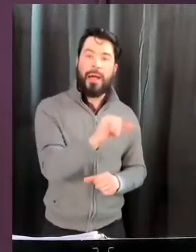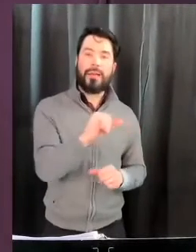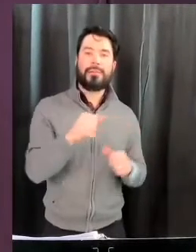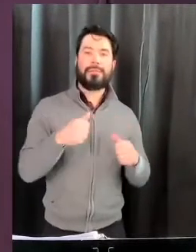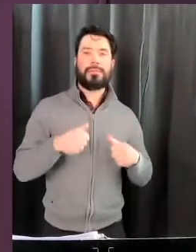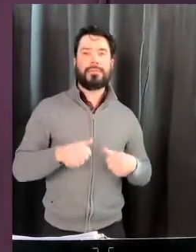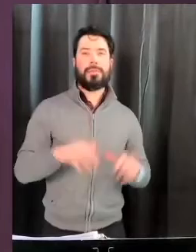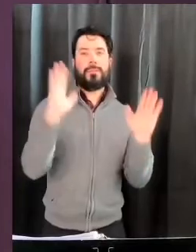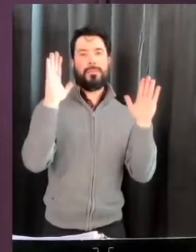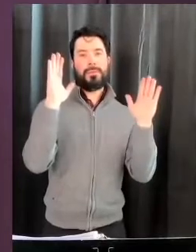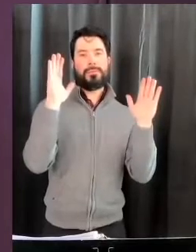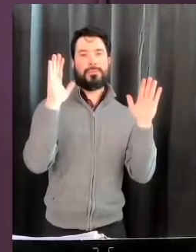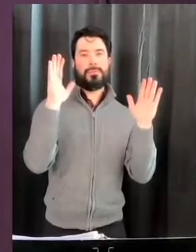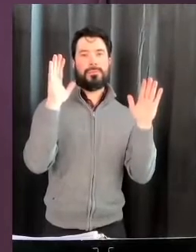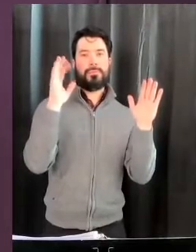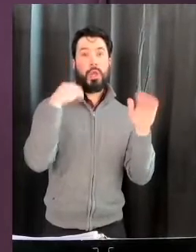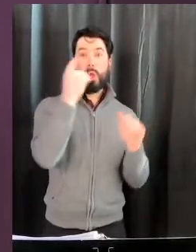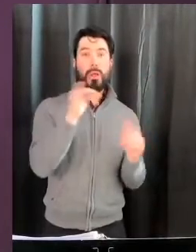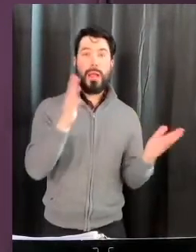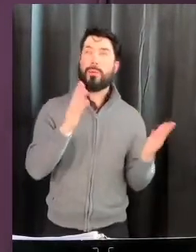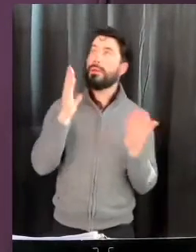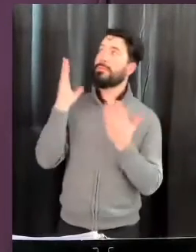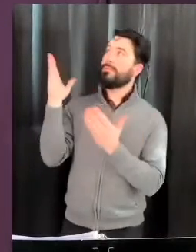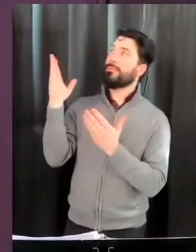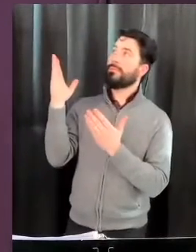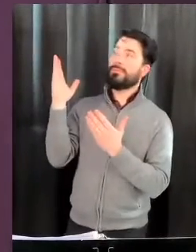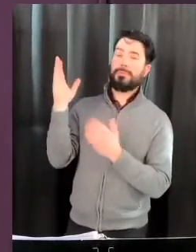that. That man on that cross.